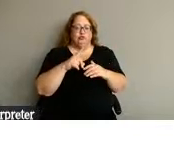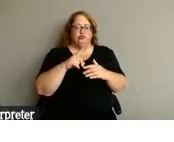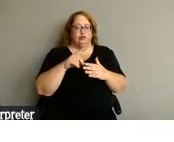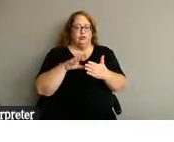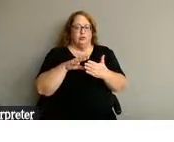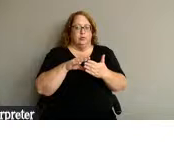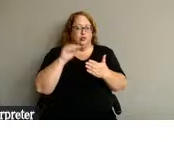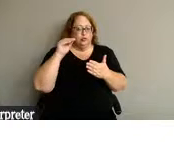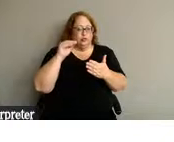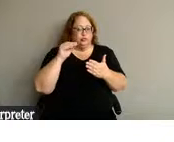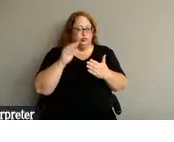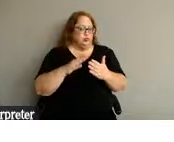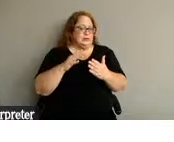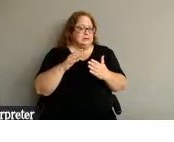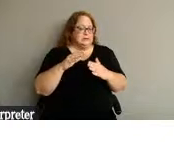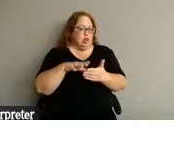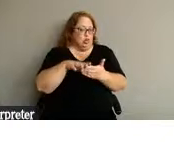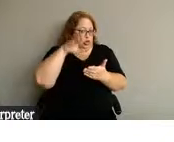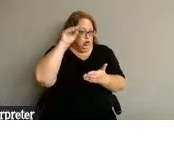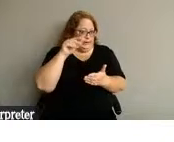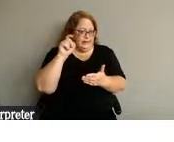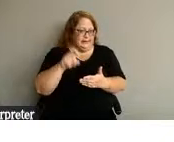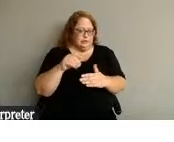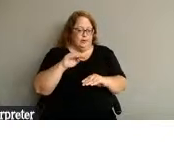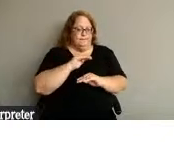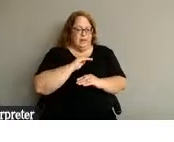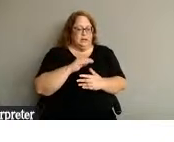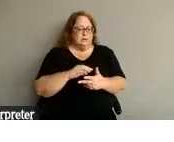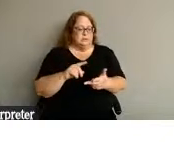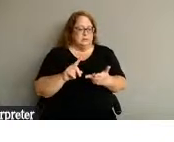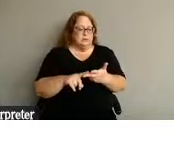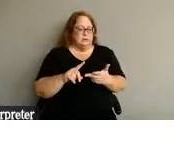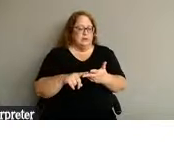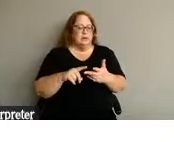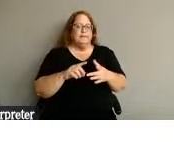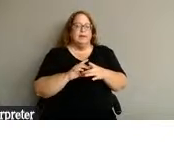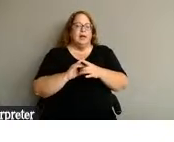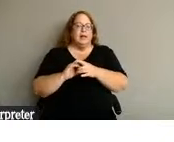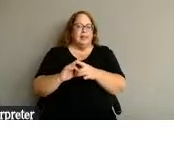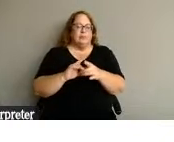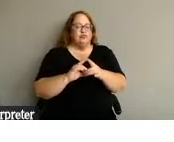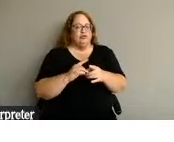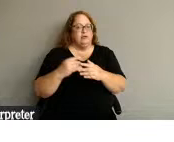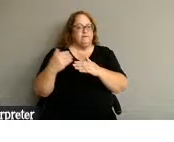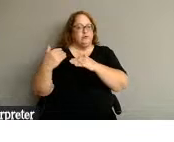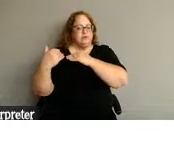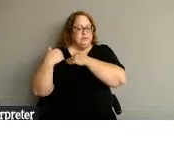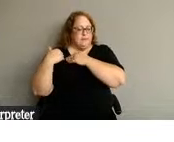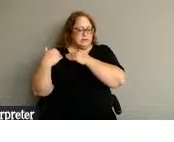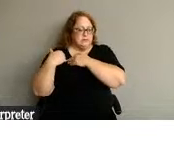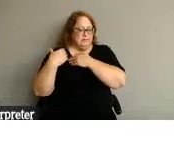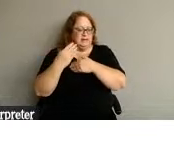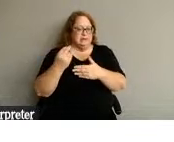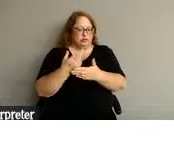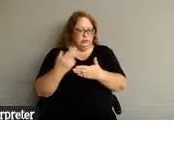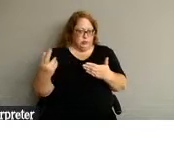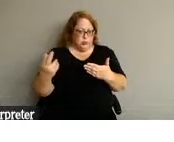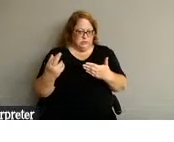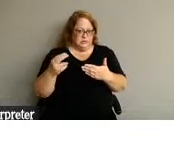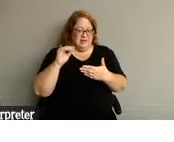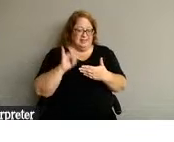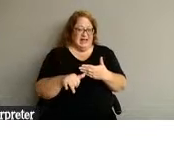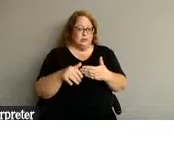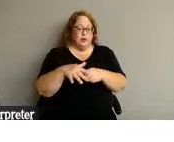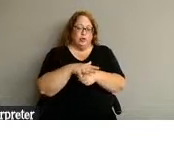learning needs met. Section 3 is the collaboration of responsibilities and resources, and that's kind of where it comes into play, the